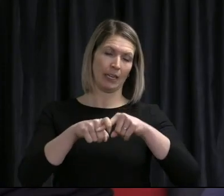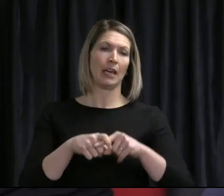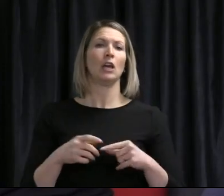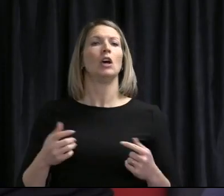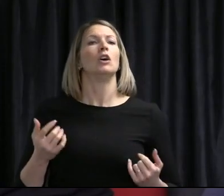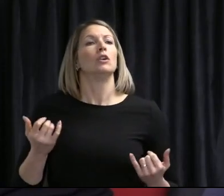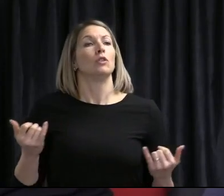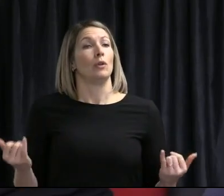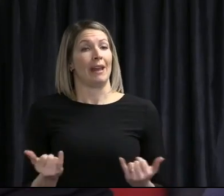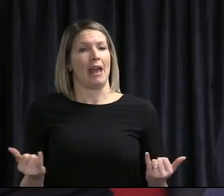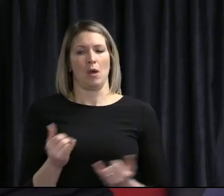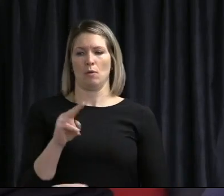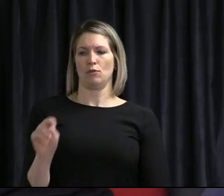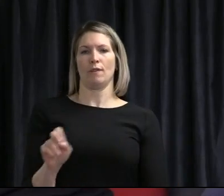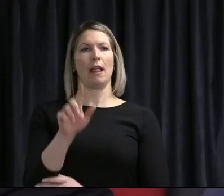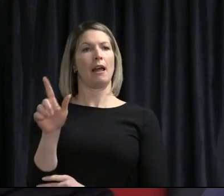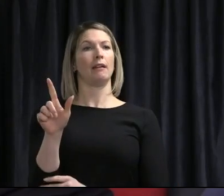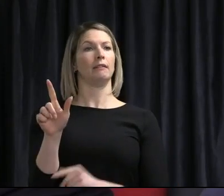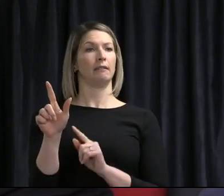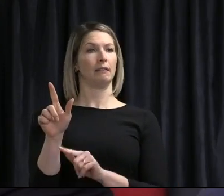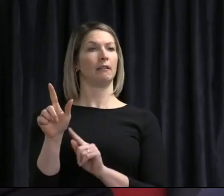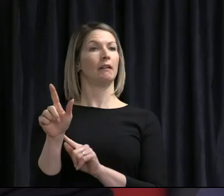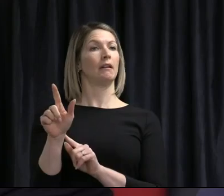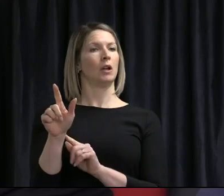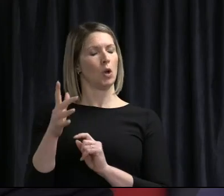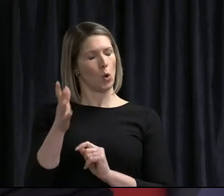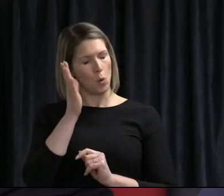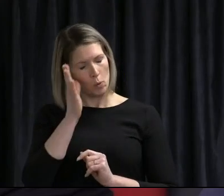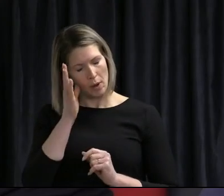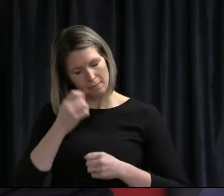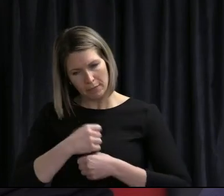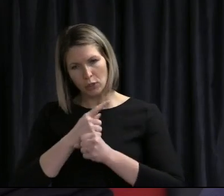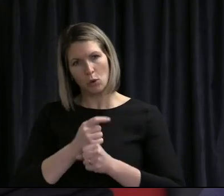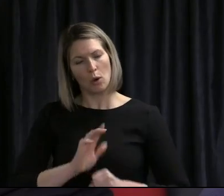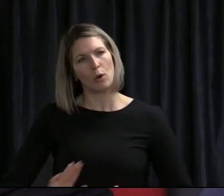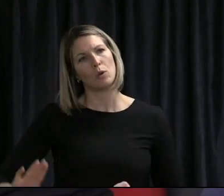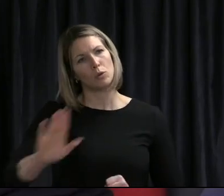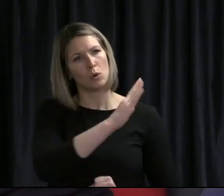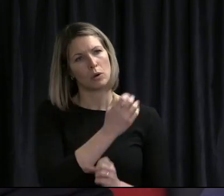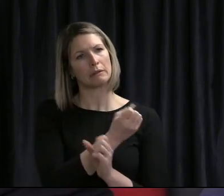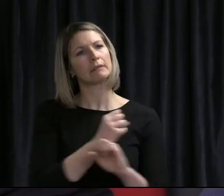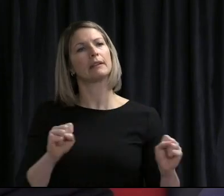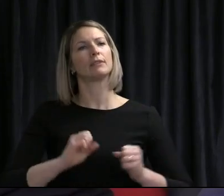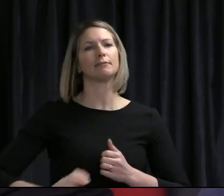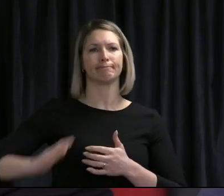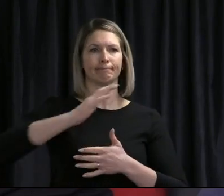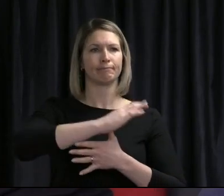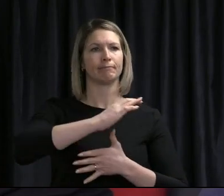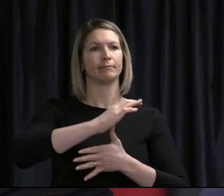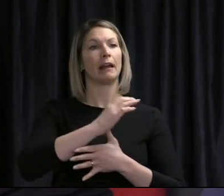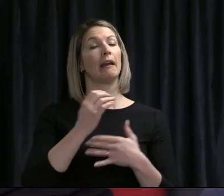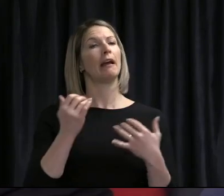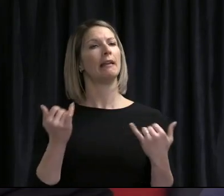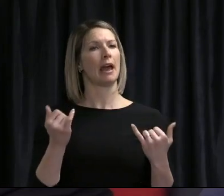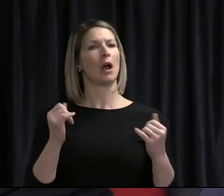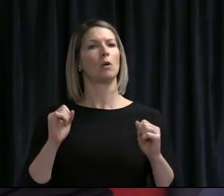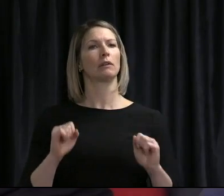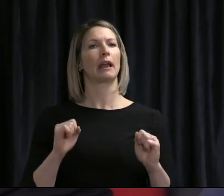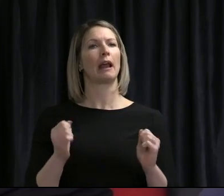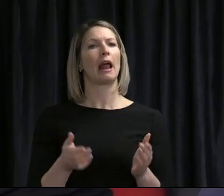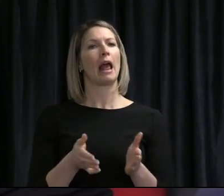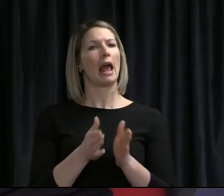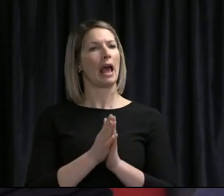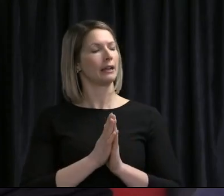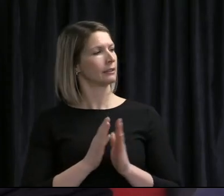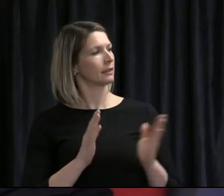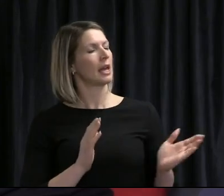do whatever it takes when necessary to ensure your safety. I now invite Minister